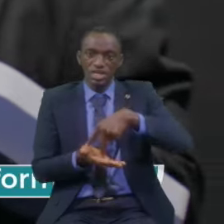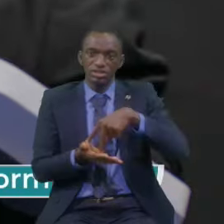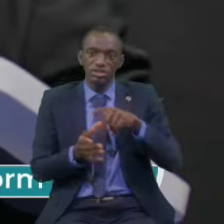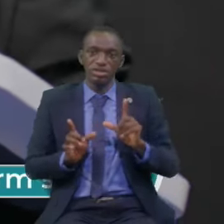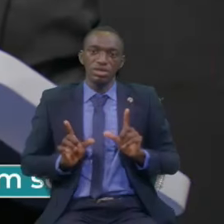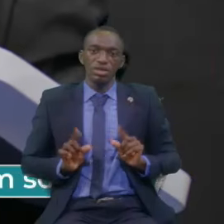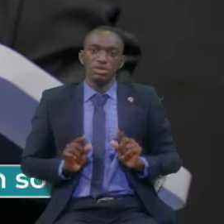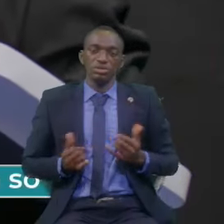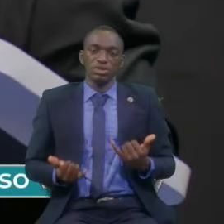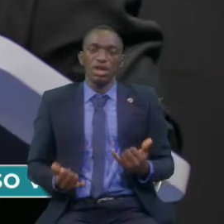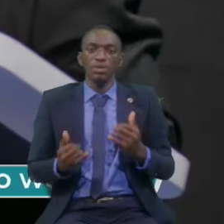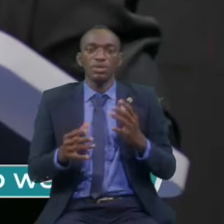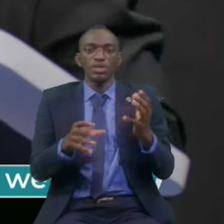them.